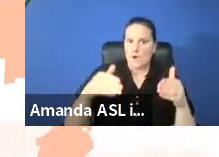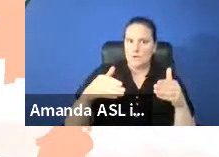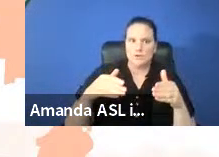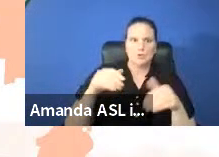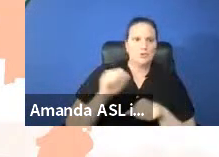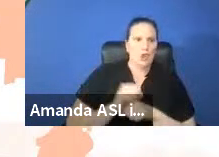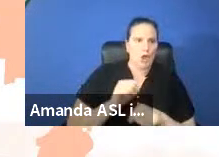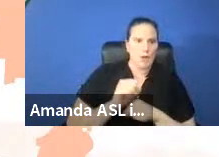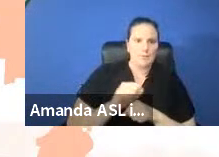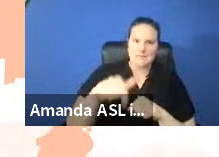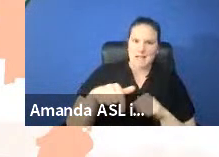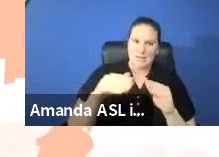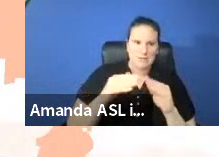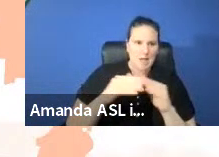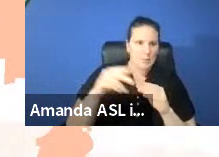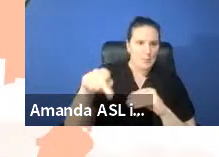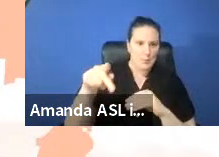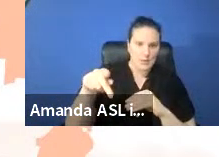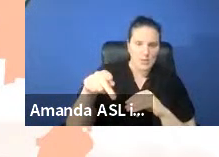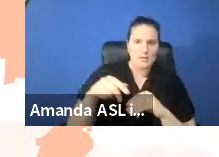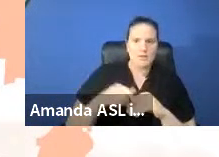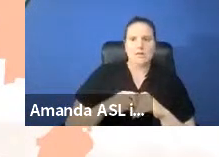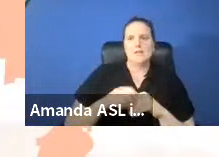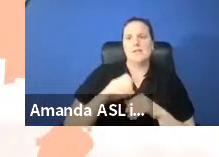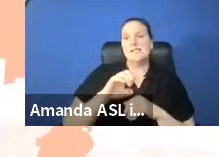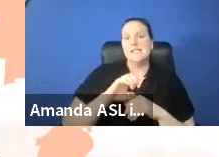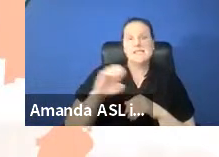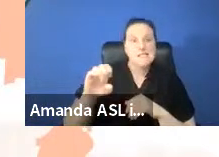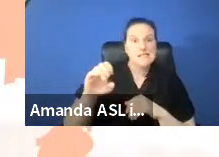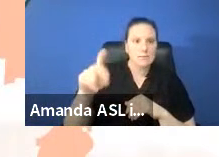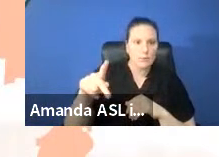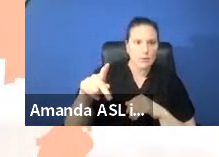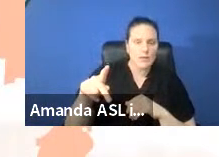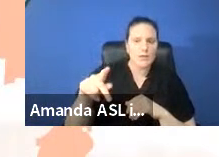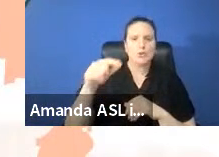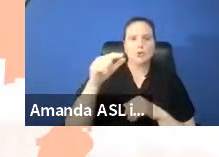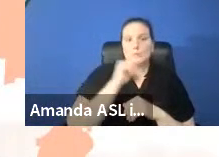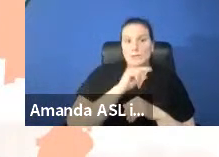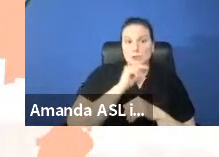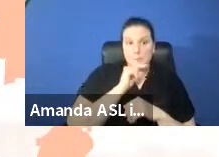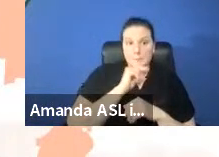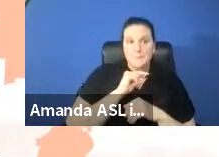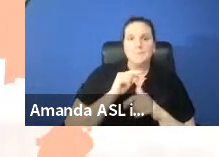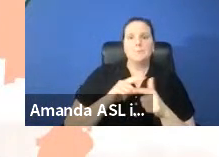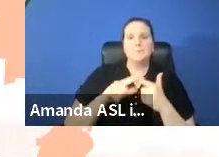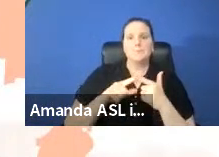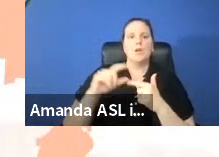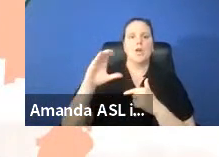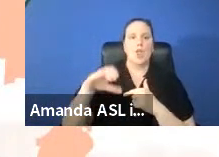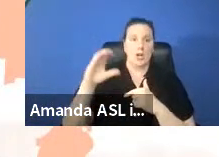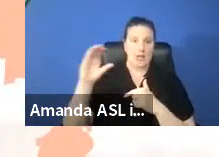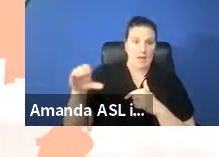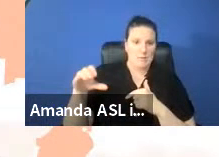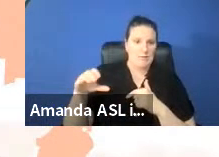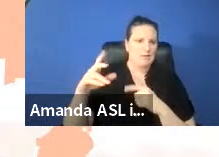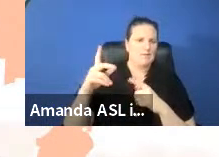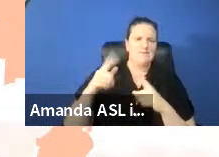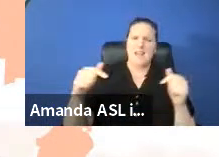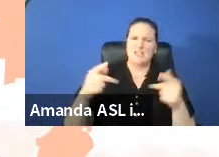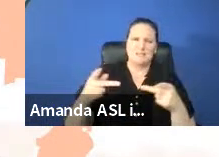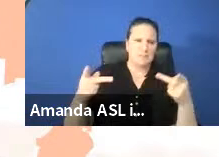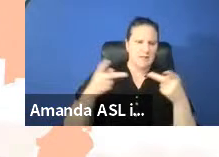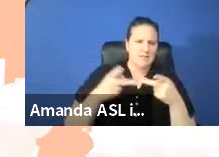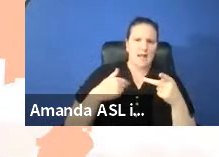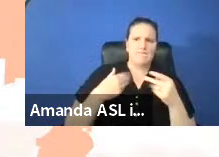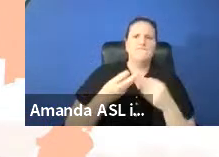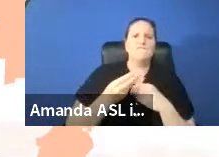in downtown Portland, out in East Portland / Gresham, and in Clark County in various places. There's actually quite